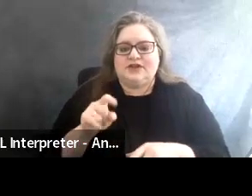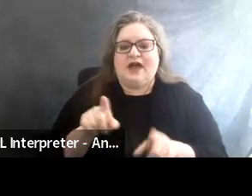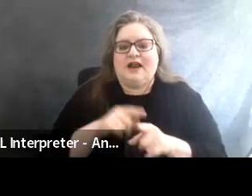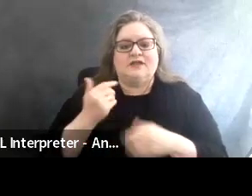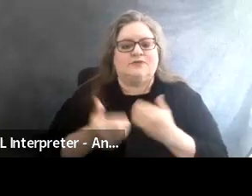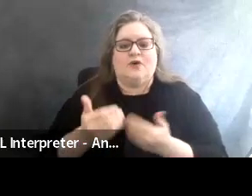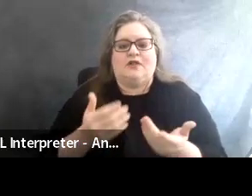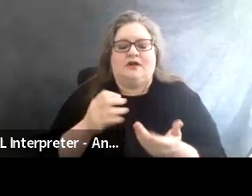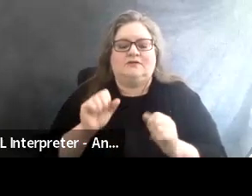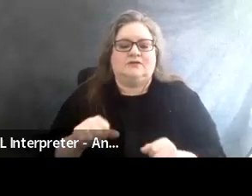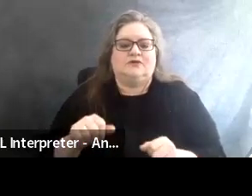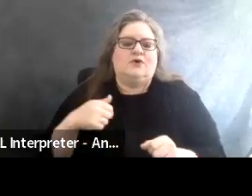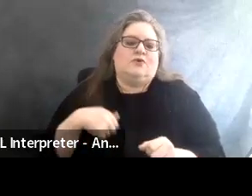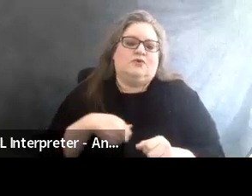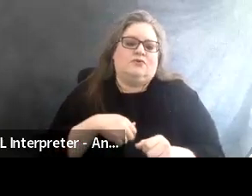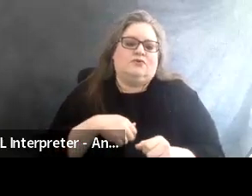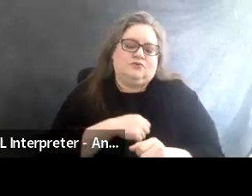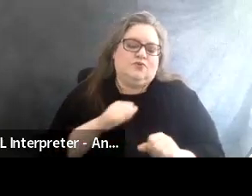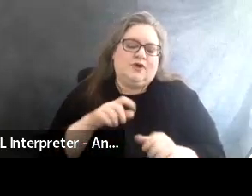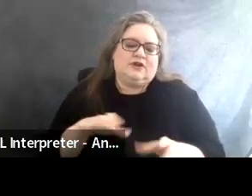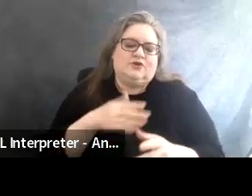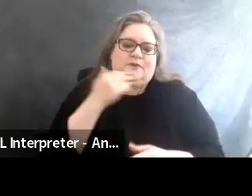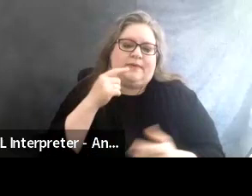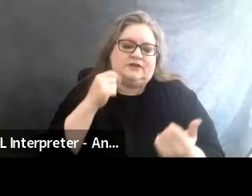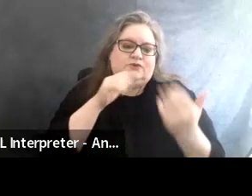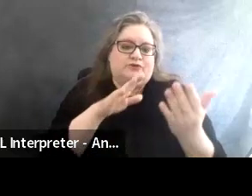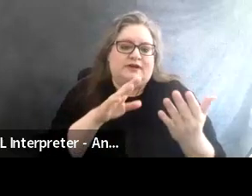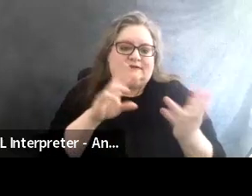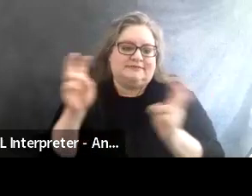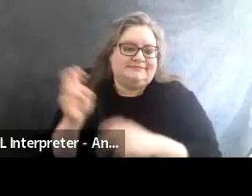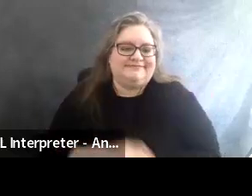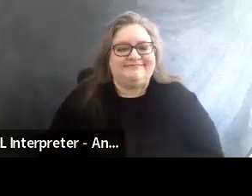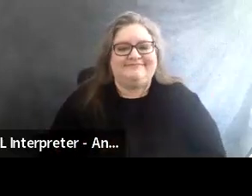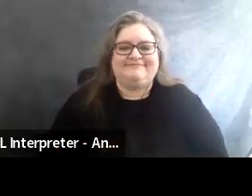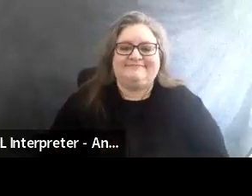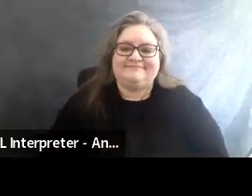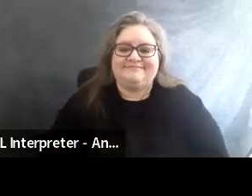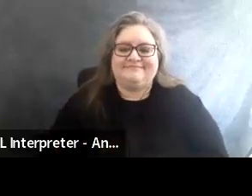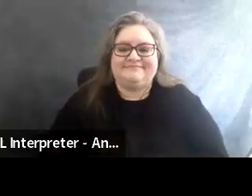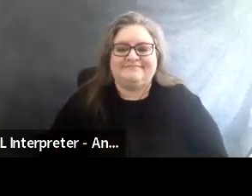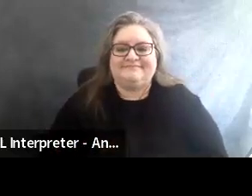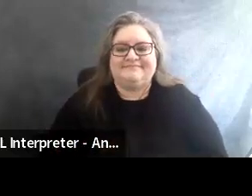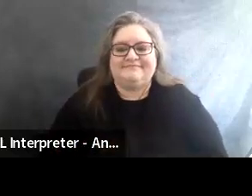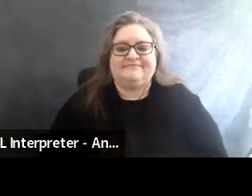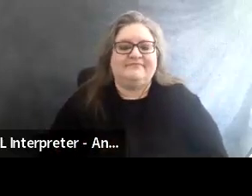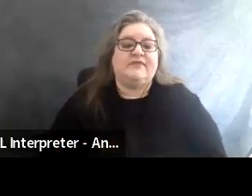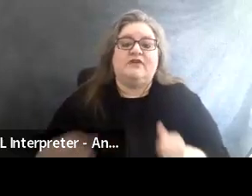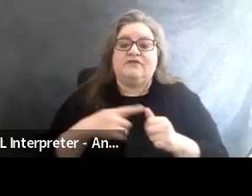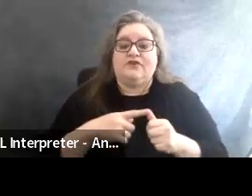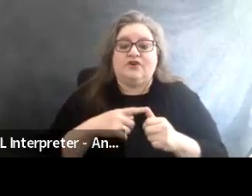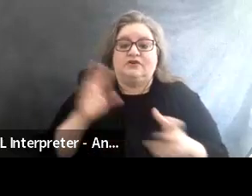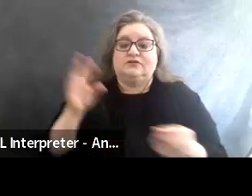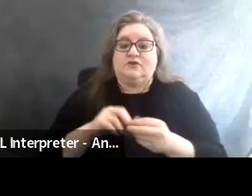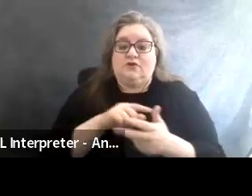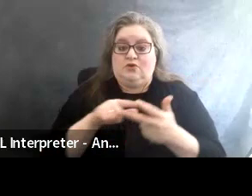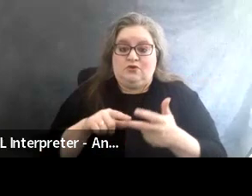along here so that we can do our best to address it. All right, so our first of 3 topics today is